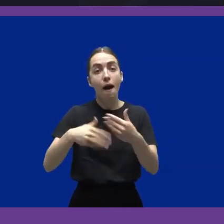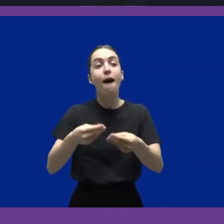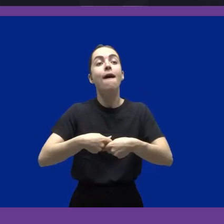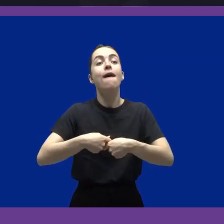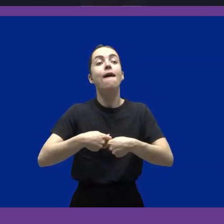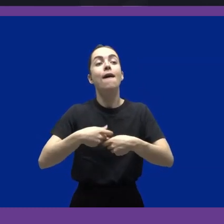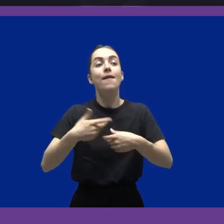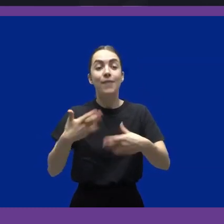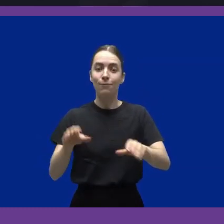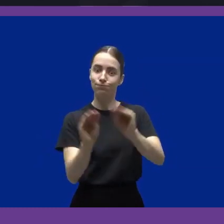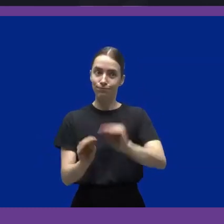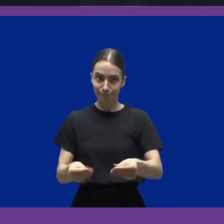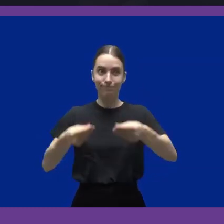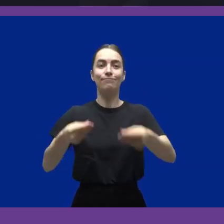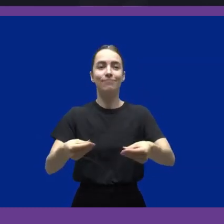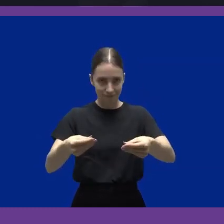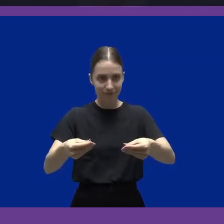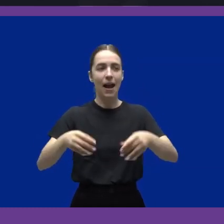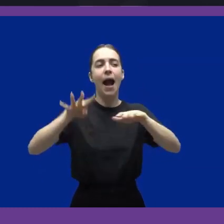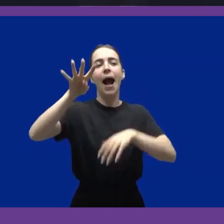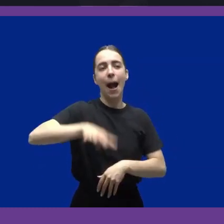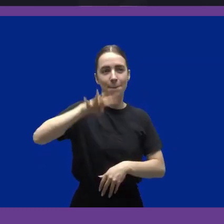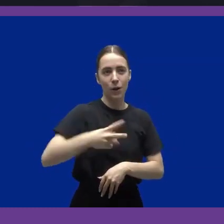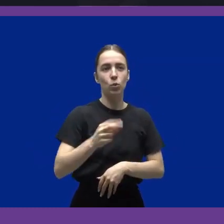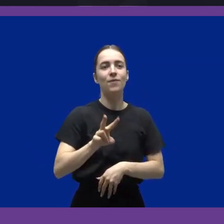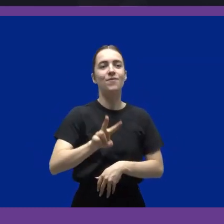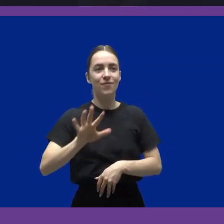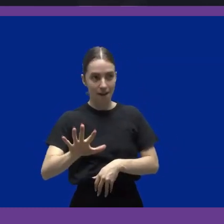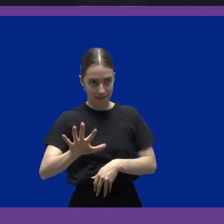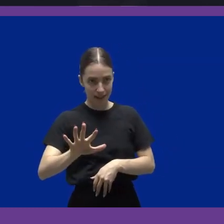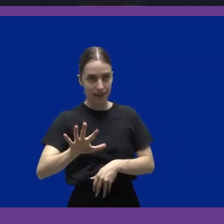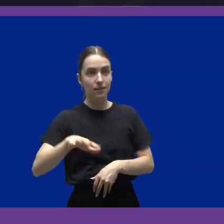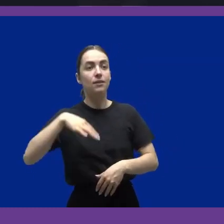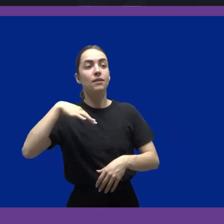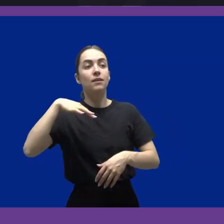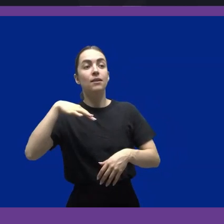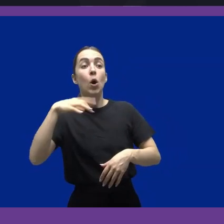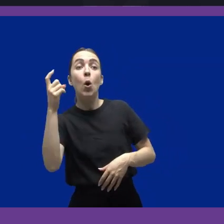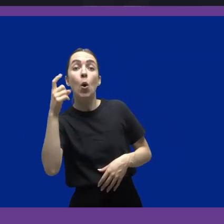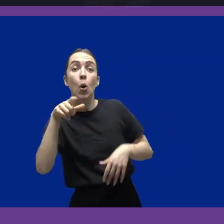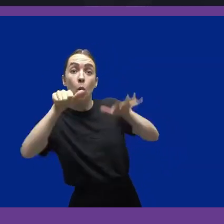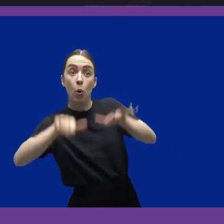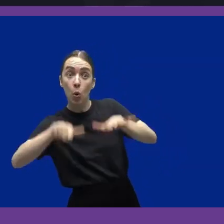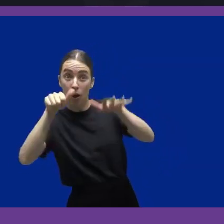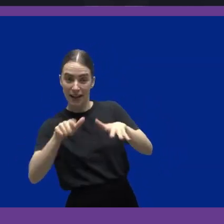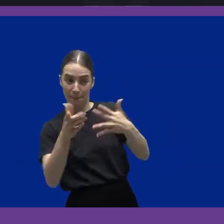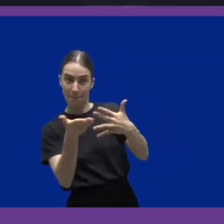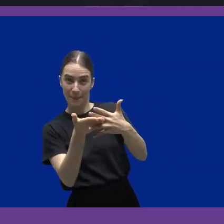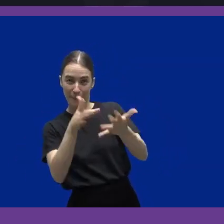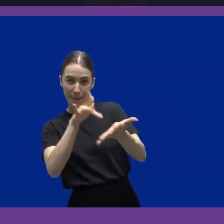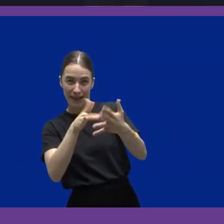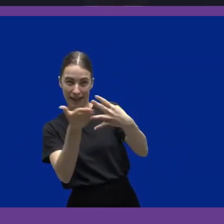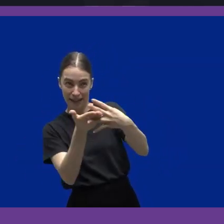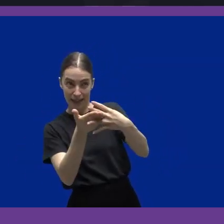2025. So that first draft will be launched in mid-October, in mid-November 2025, which means that